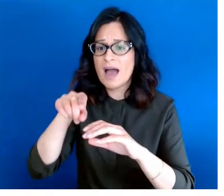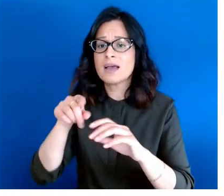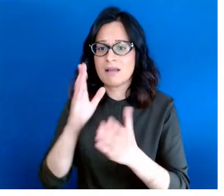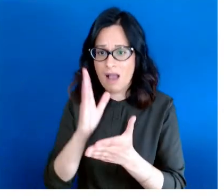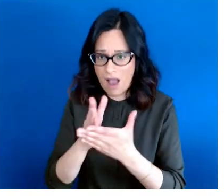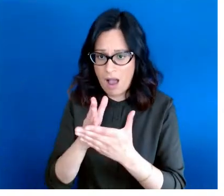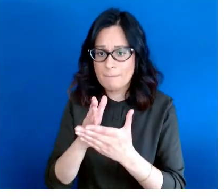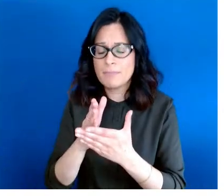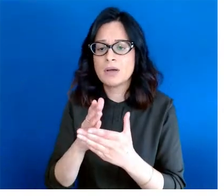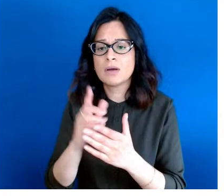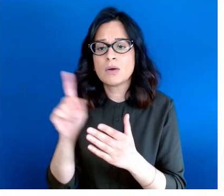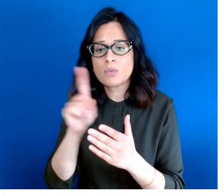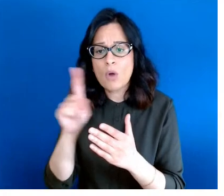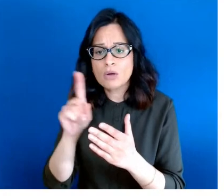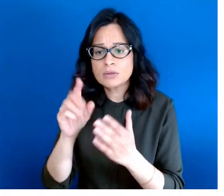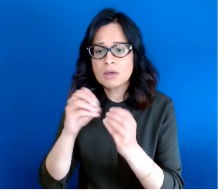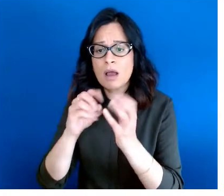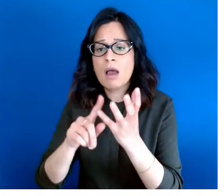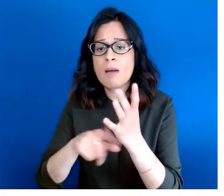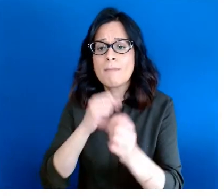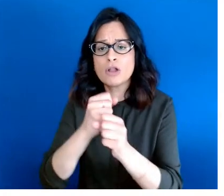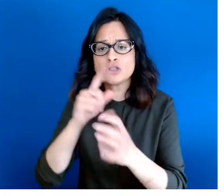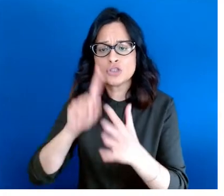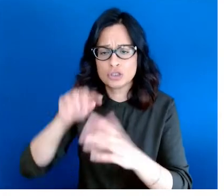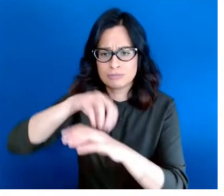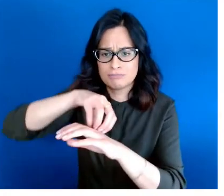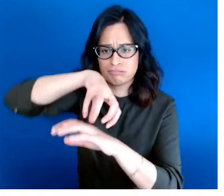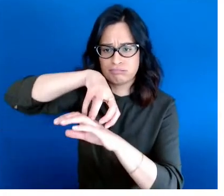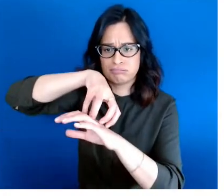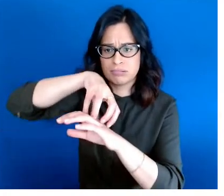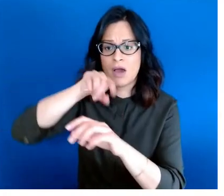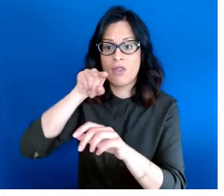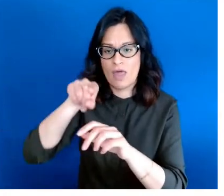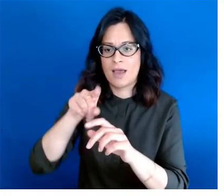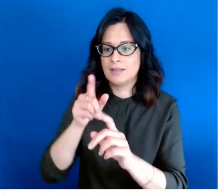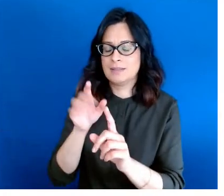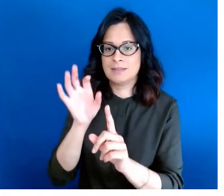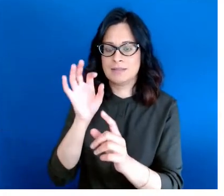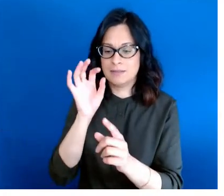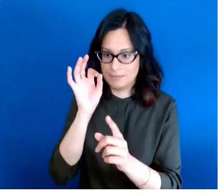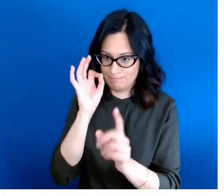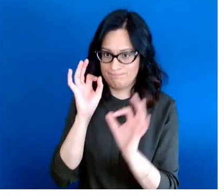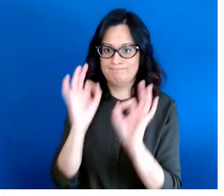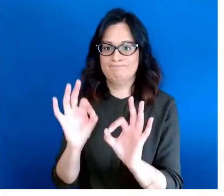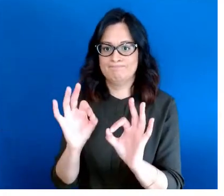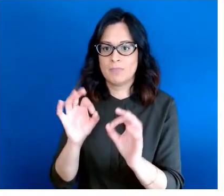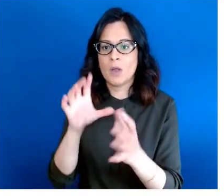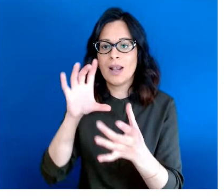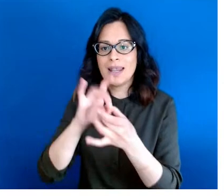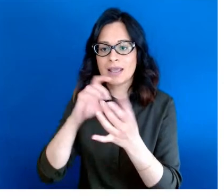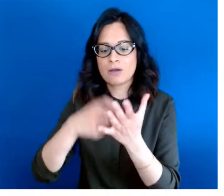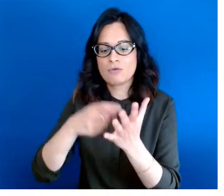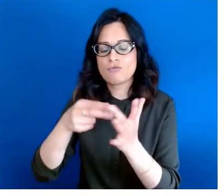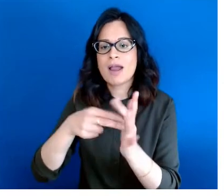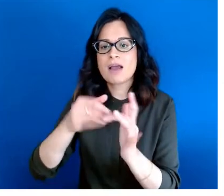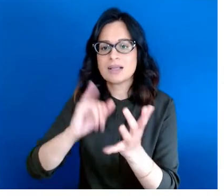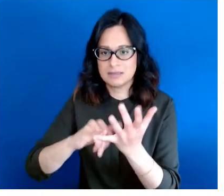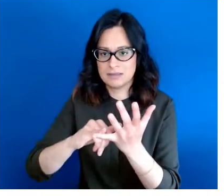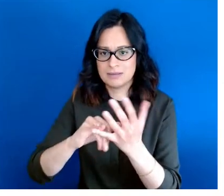mucosa, and this is a sign that's very characteristic of allergic rhinitis.